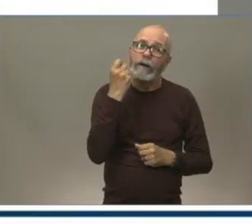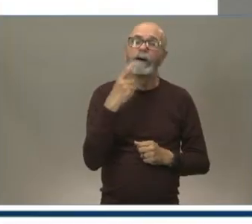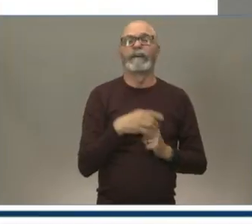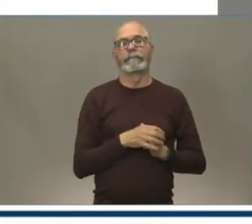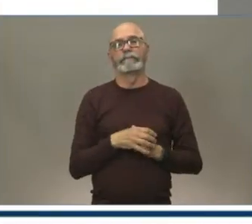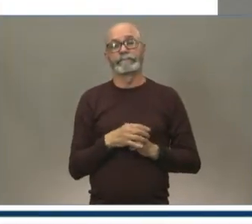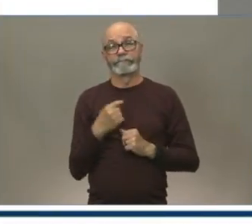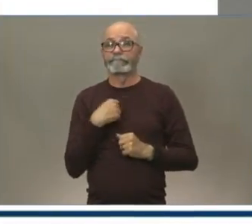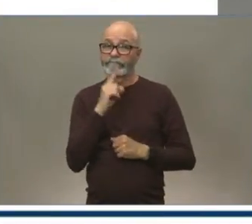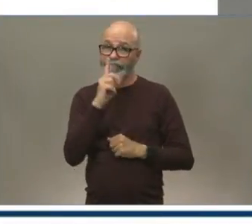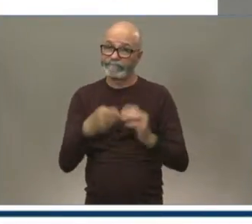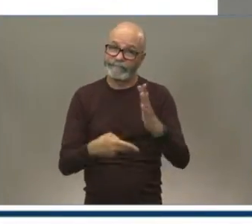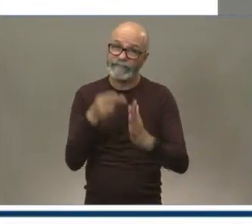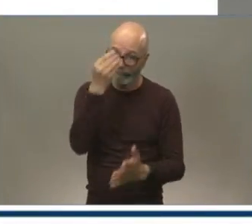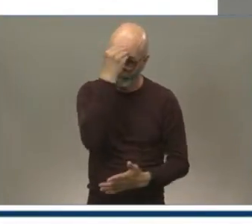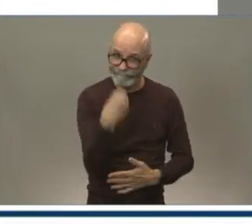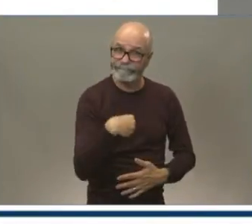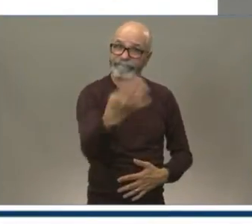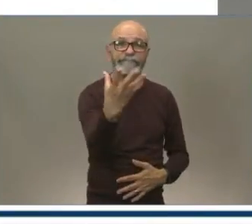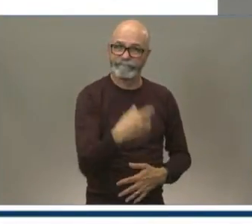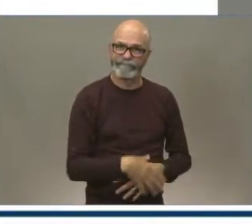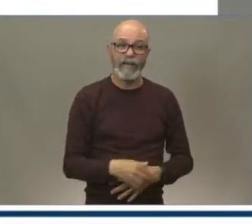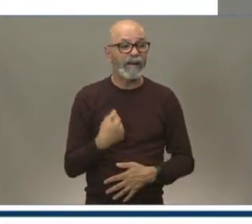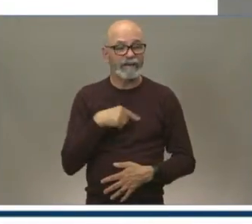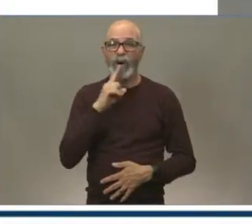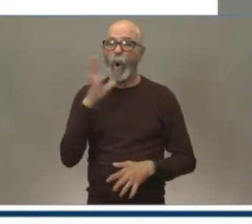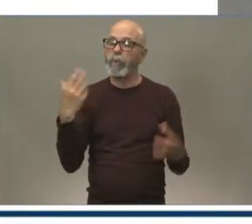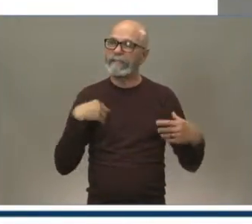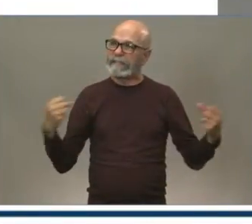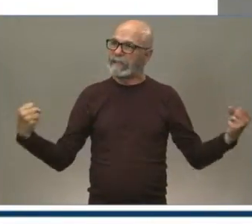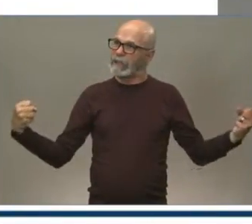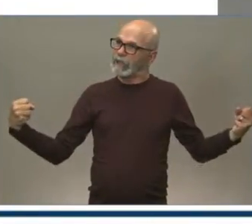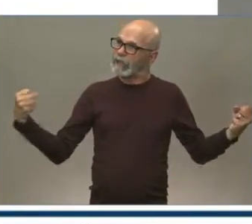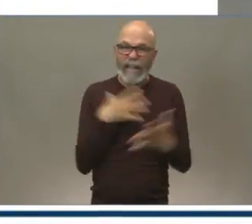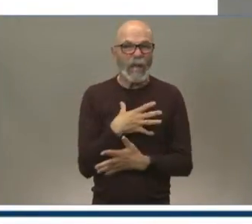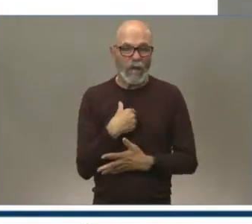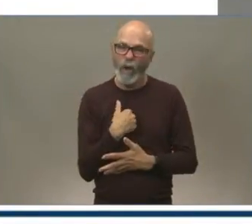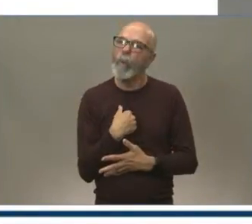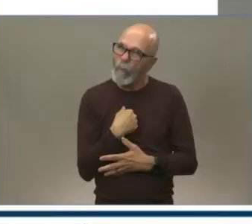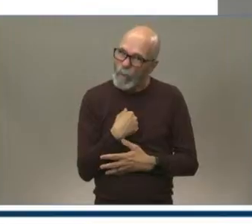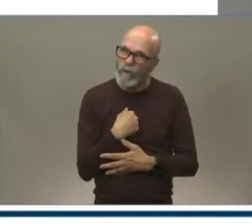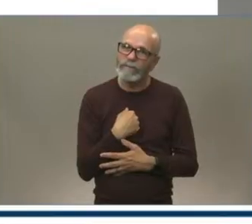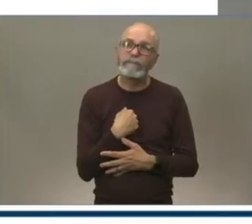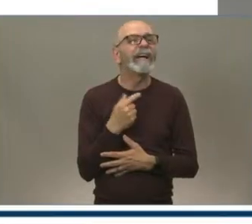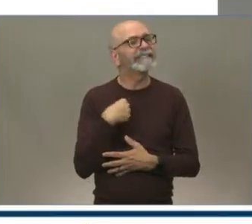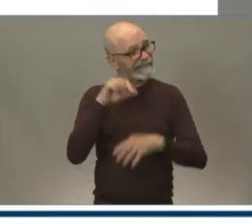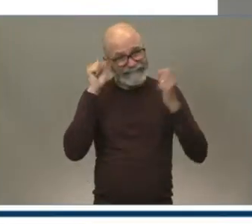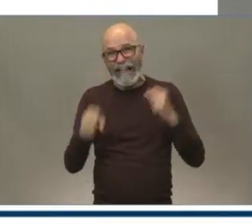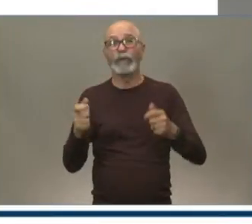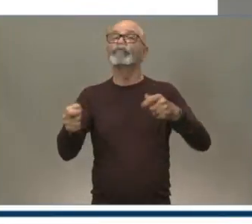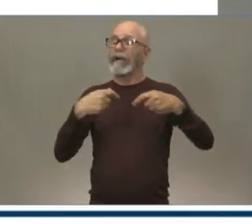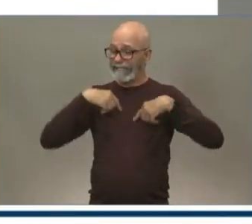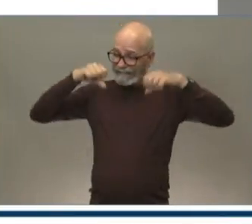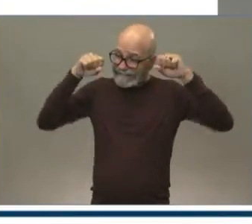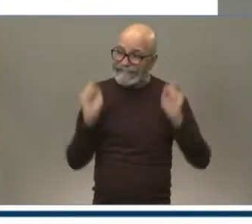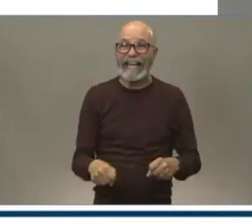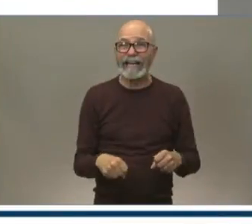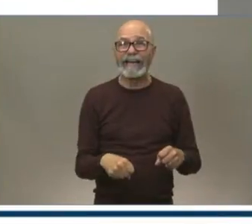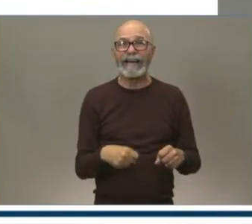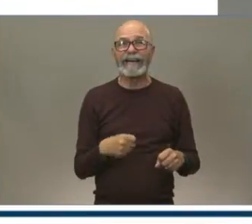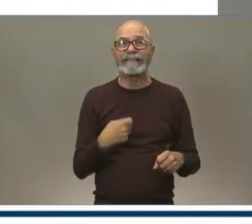me, but I know we have the ability to regain control. However, this will take the commitment of every Nova